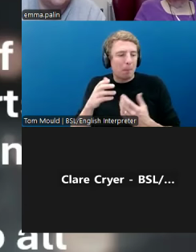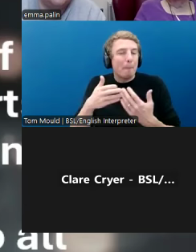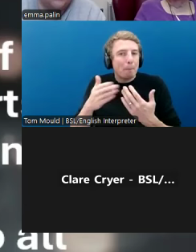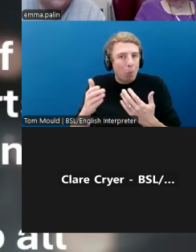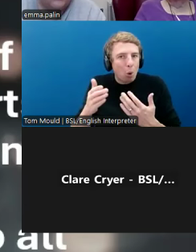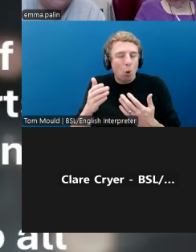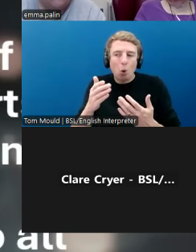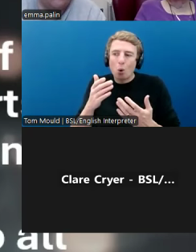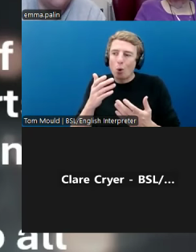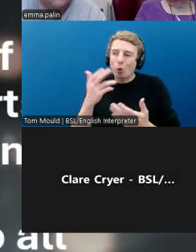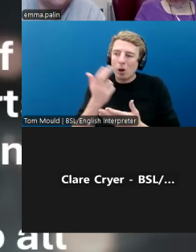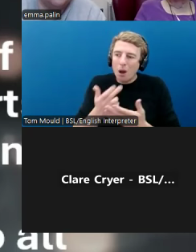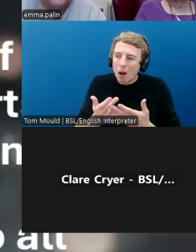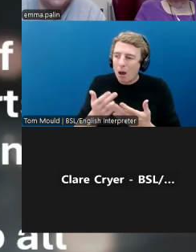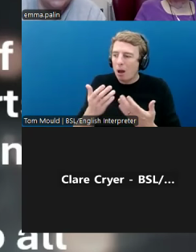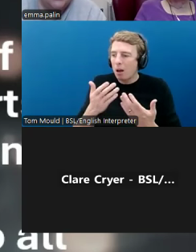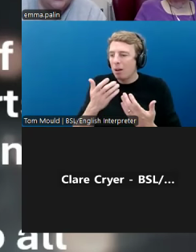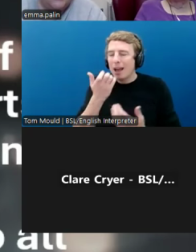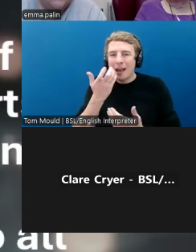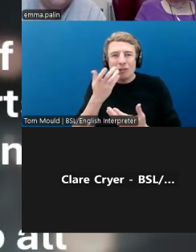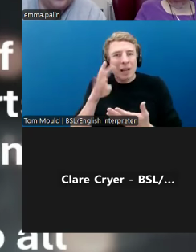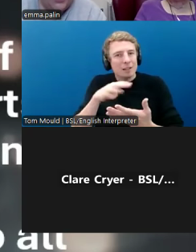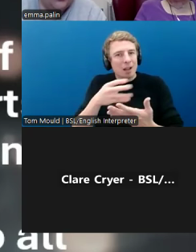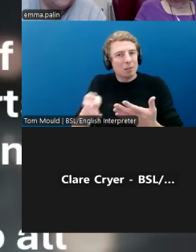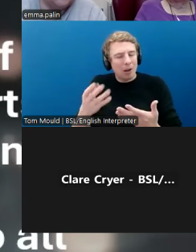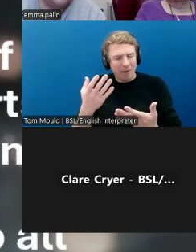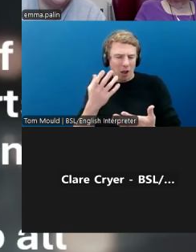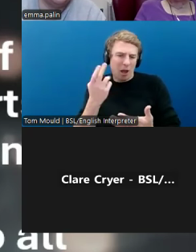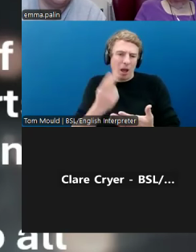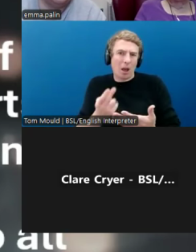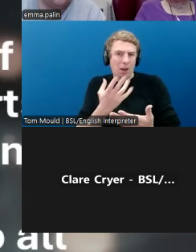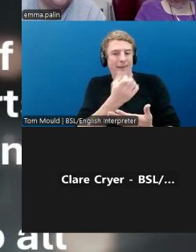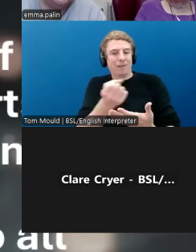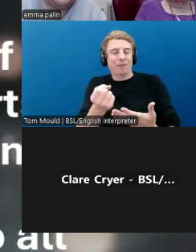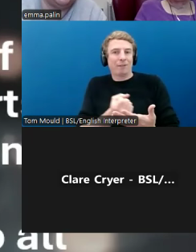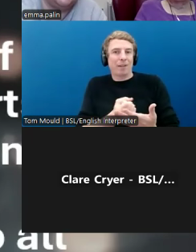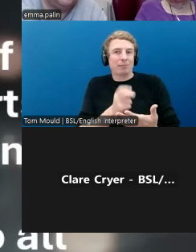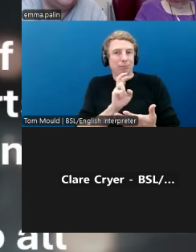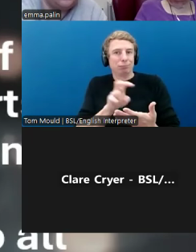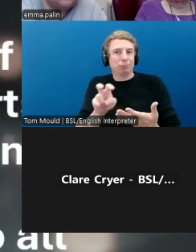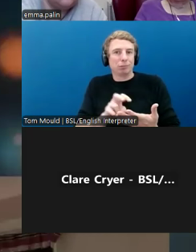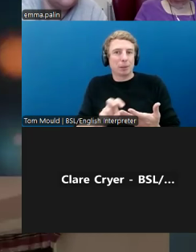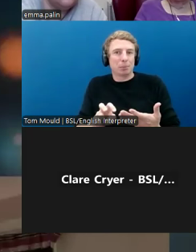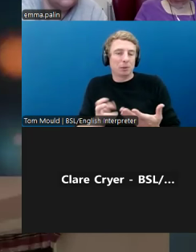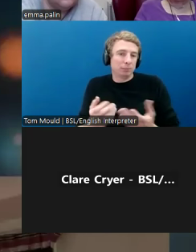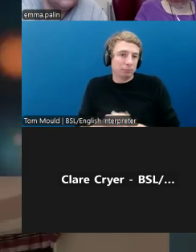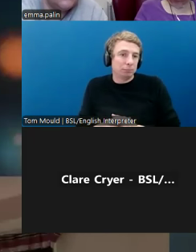our daily programme for all of our customers. And we could share this across the wider sector.